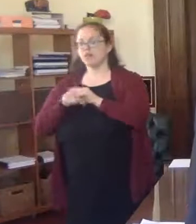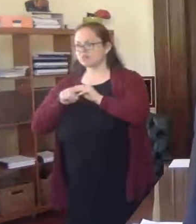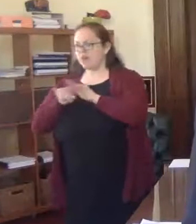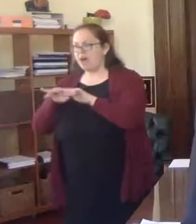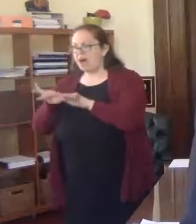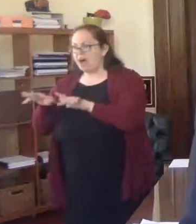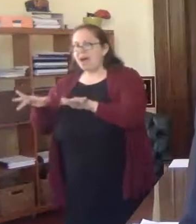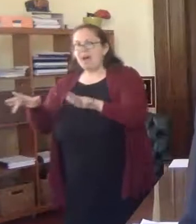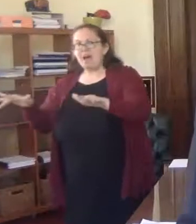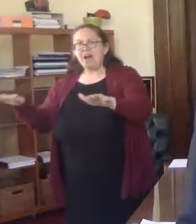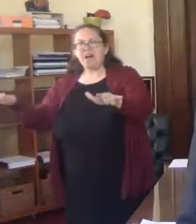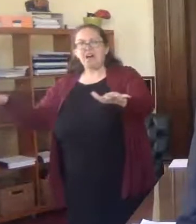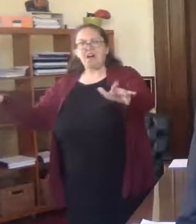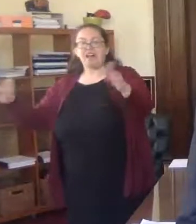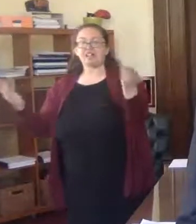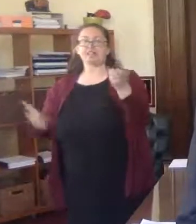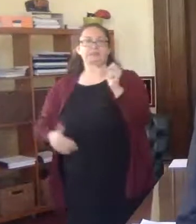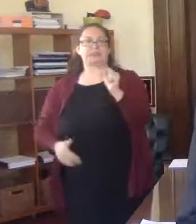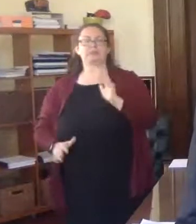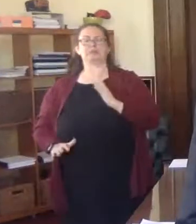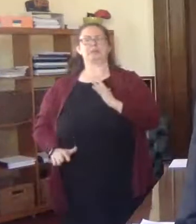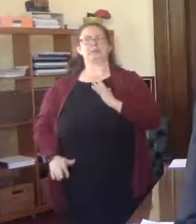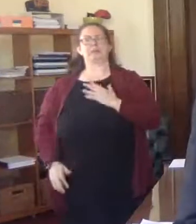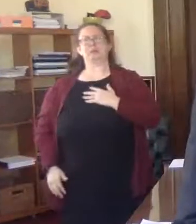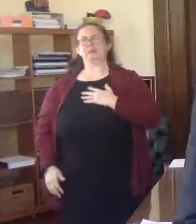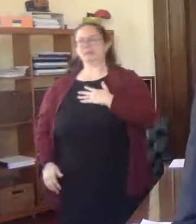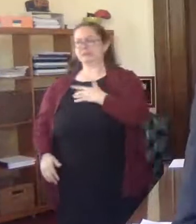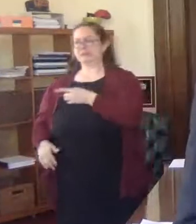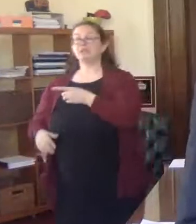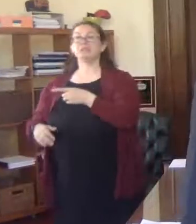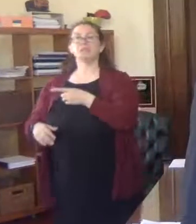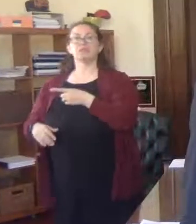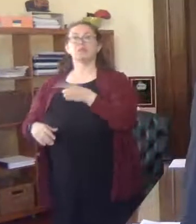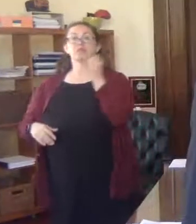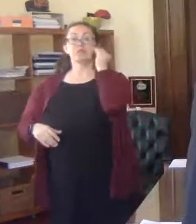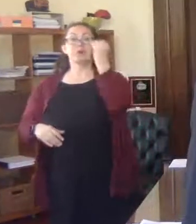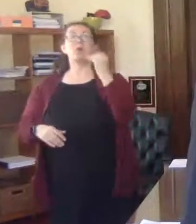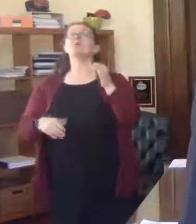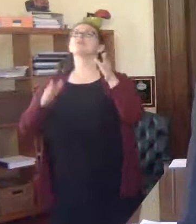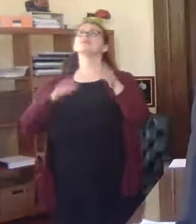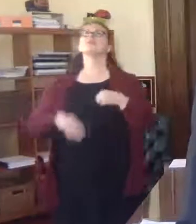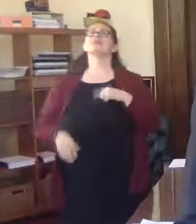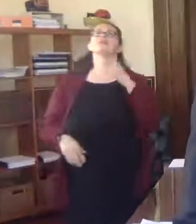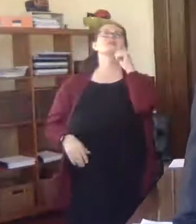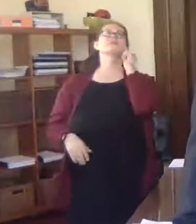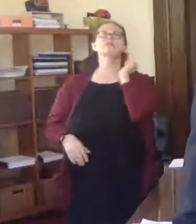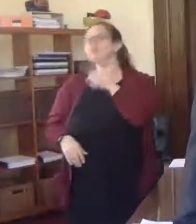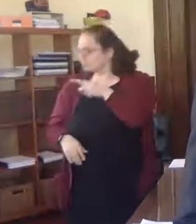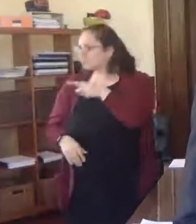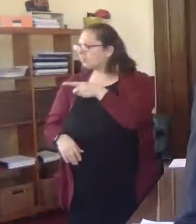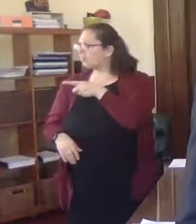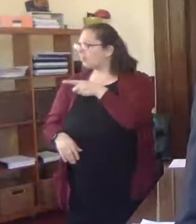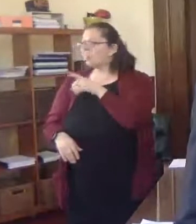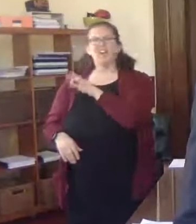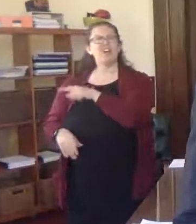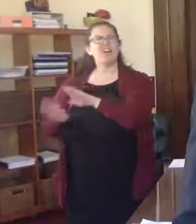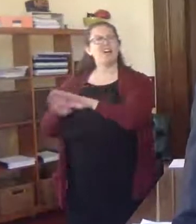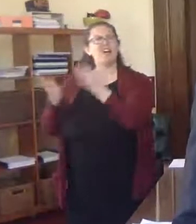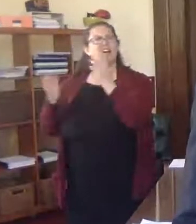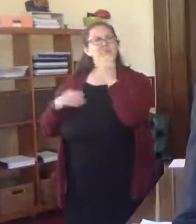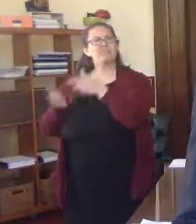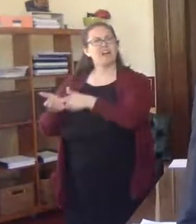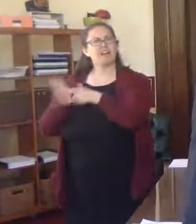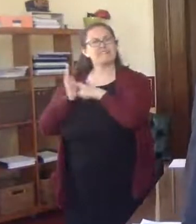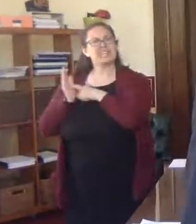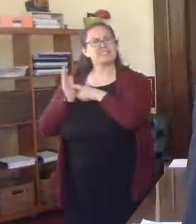community. So if citizens identify or come across an organization that is non-essential, according to our